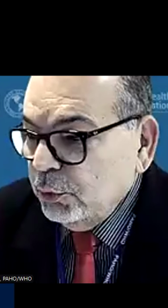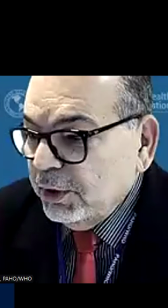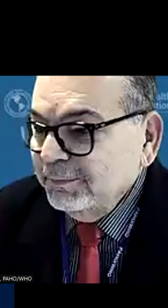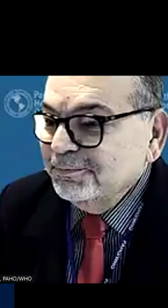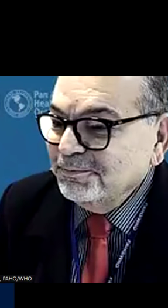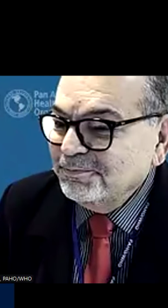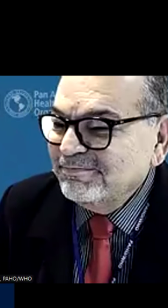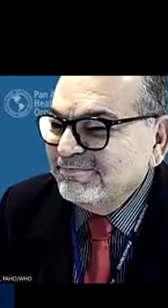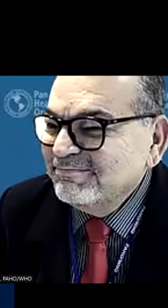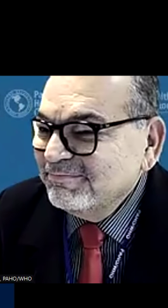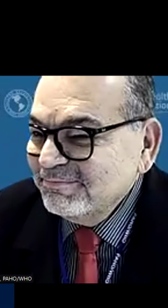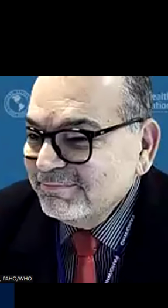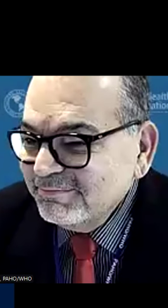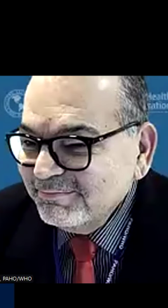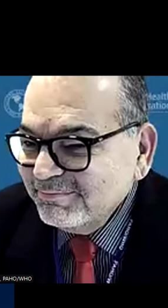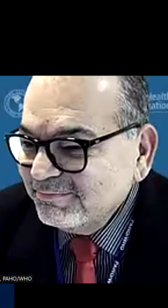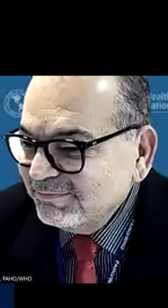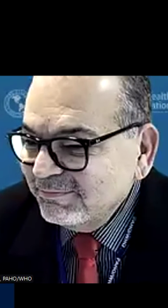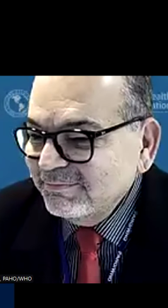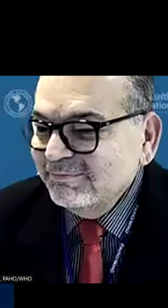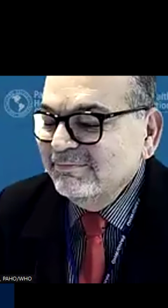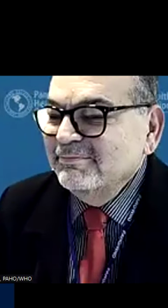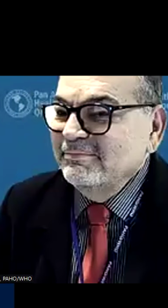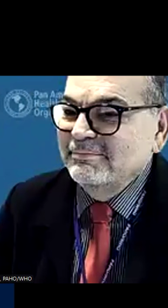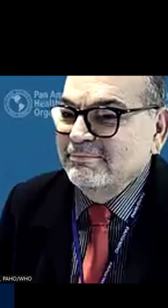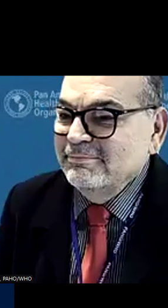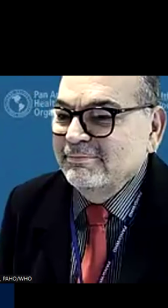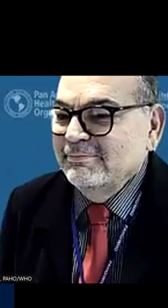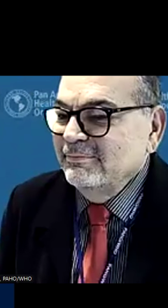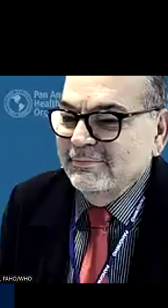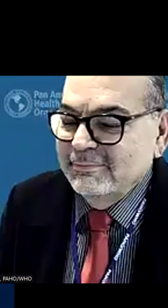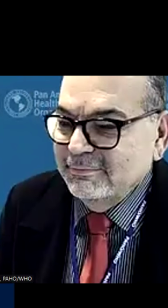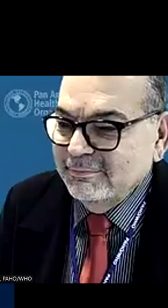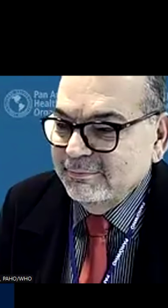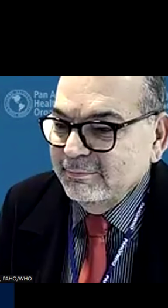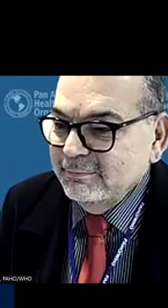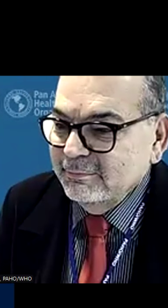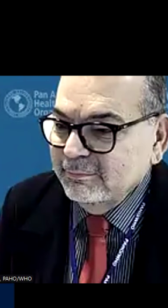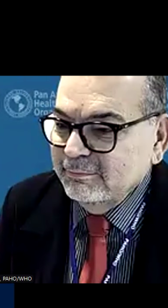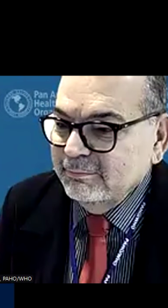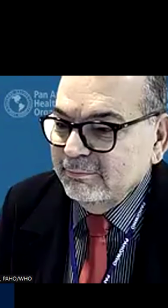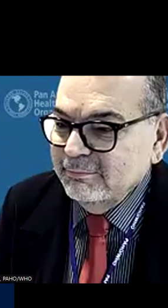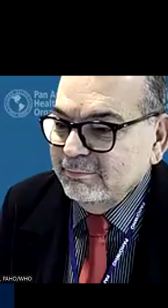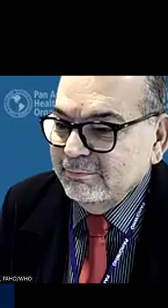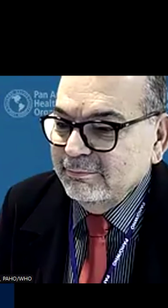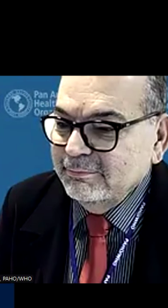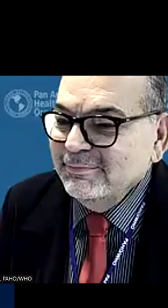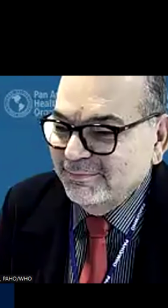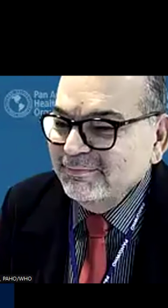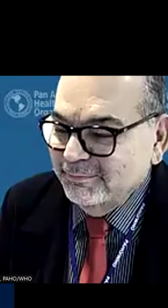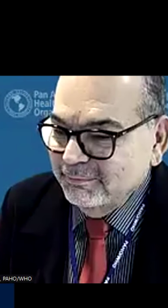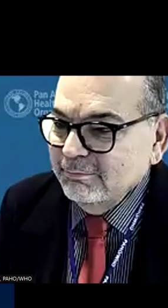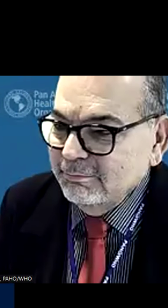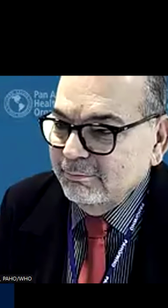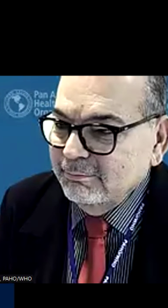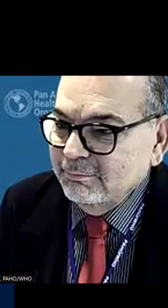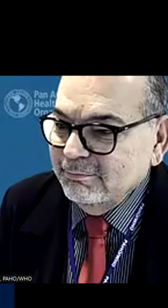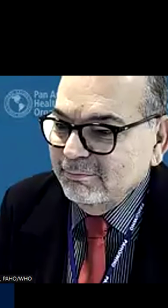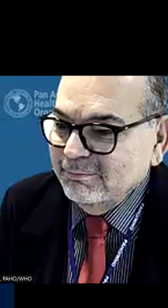Dr. Huda? I thank you very much. I think that this is the question we all need to answer. It's not